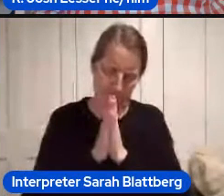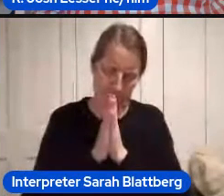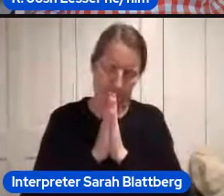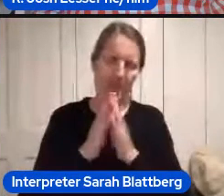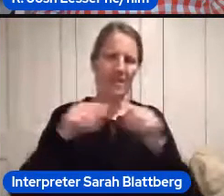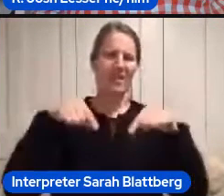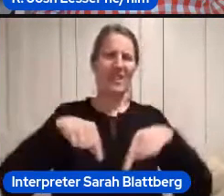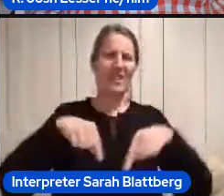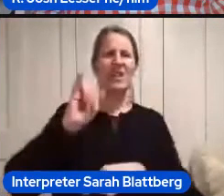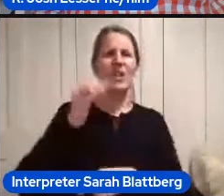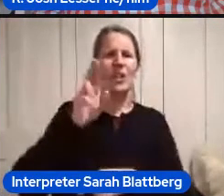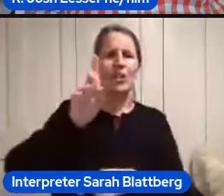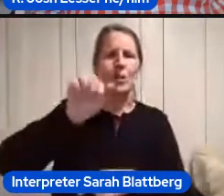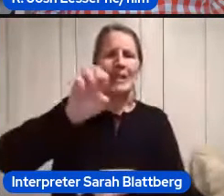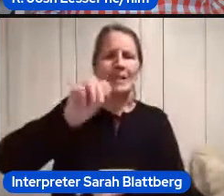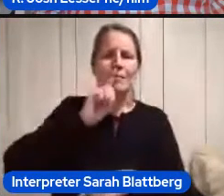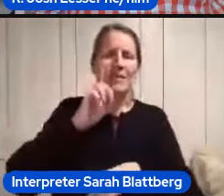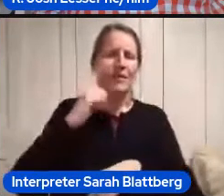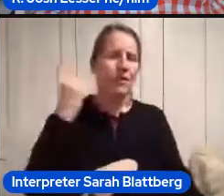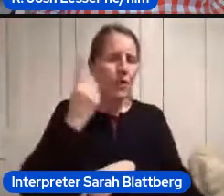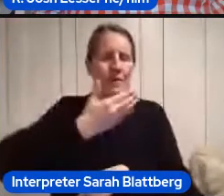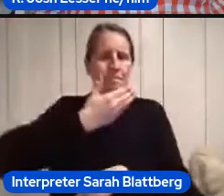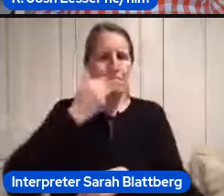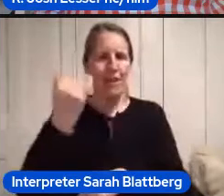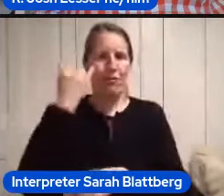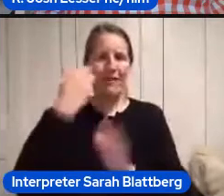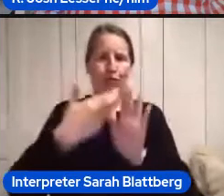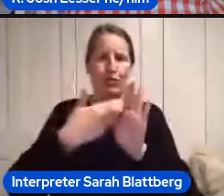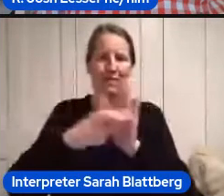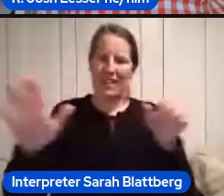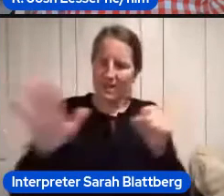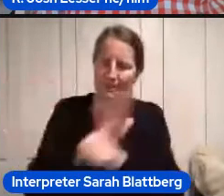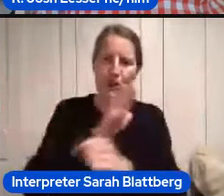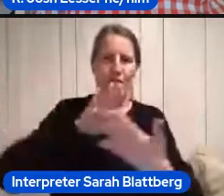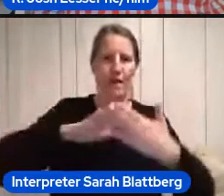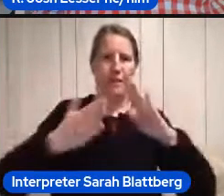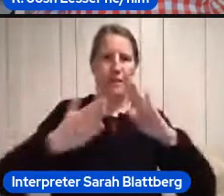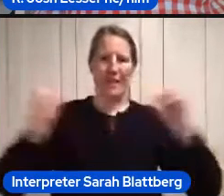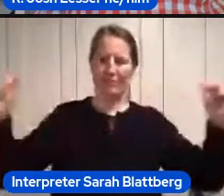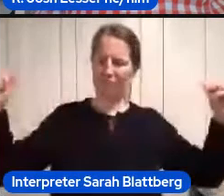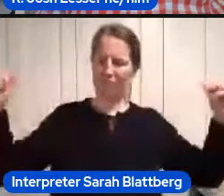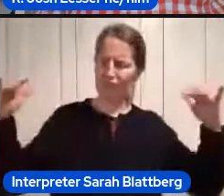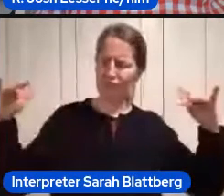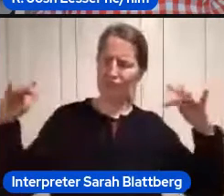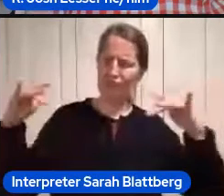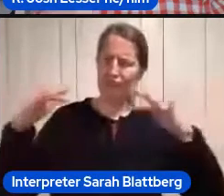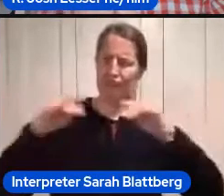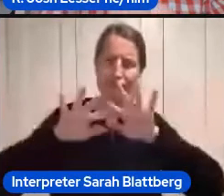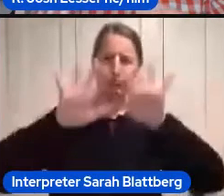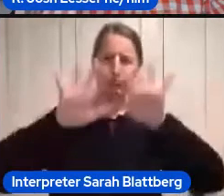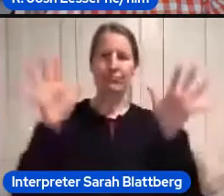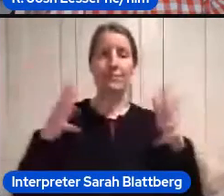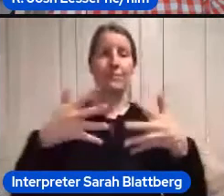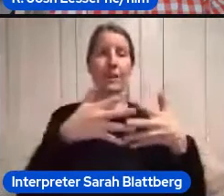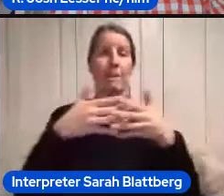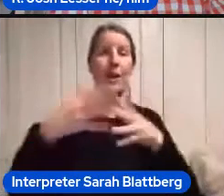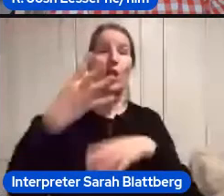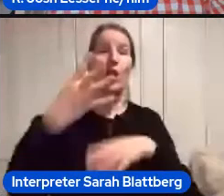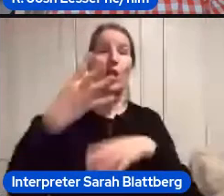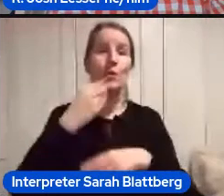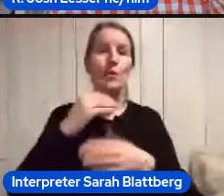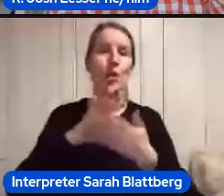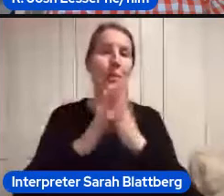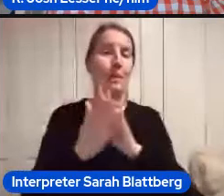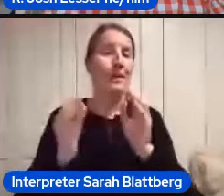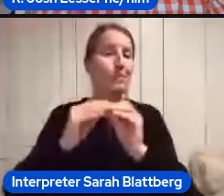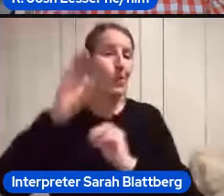Judaism is better when it reflects our community, when it reflects our whole community. American Jews are becoming